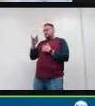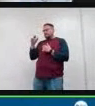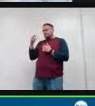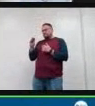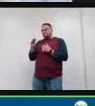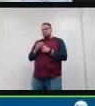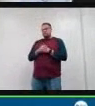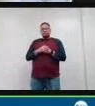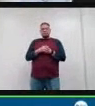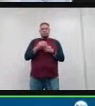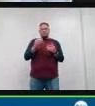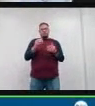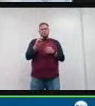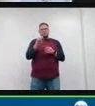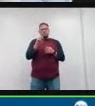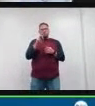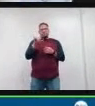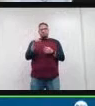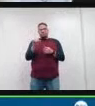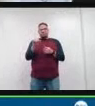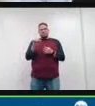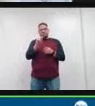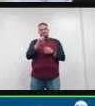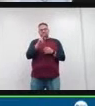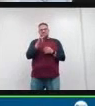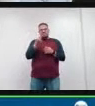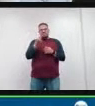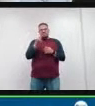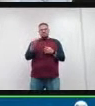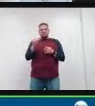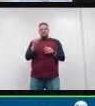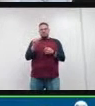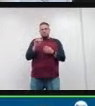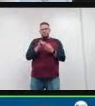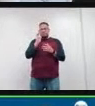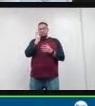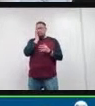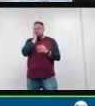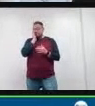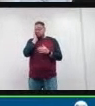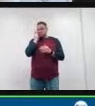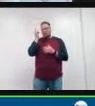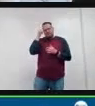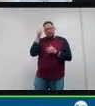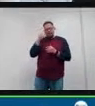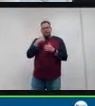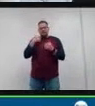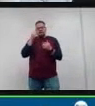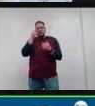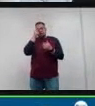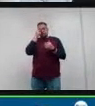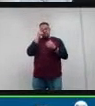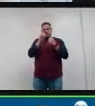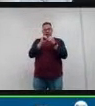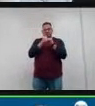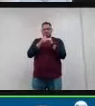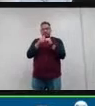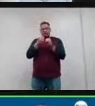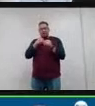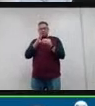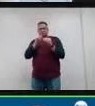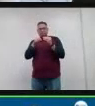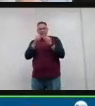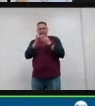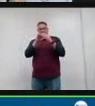Okay, so Maria, yeah, Karina jumped in there and kind of eclipsed the thought I had around, so how do I capture that communication